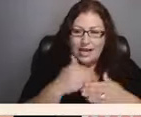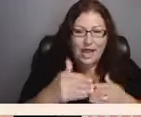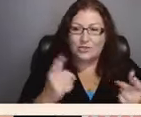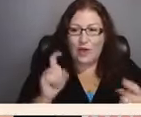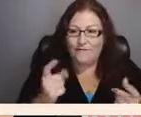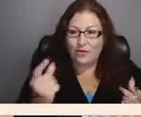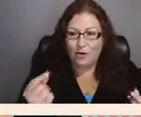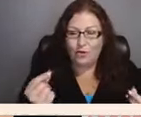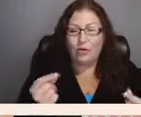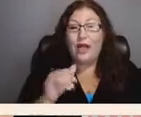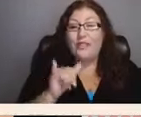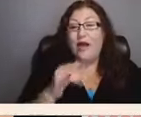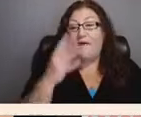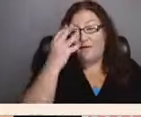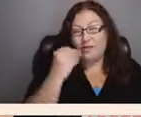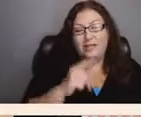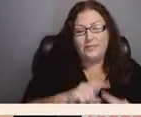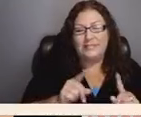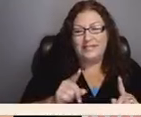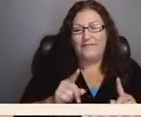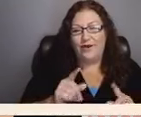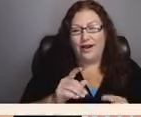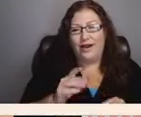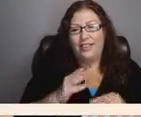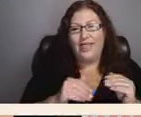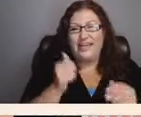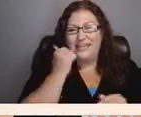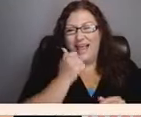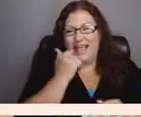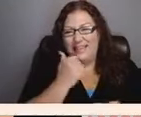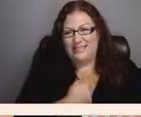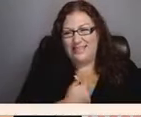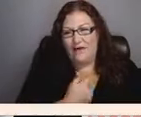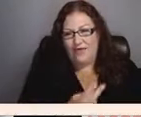asleep is different, though, than daily self care.